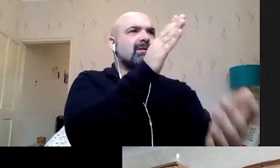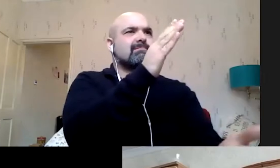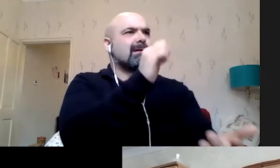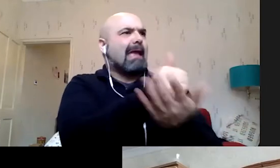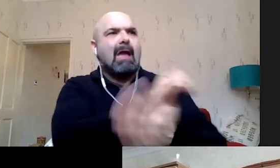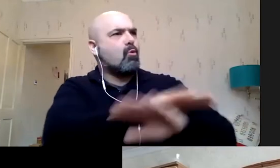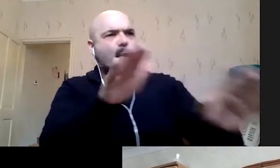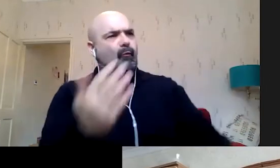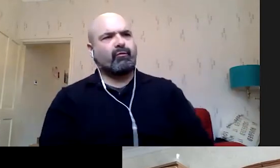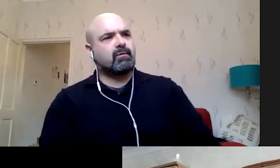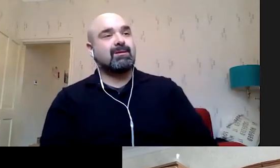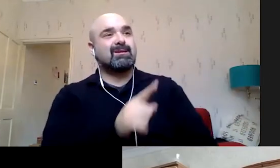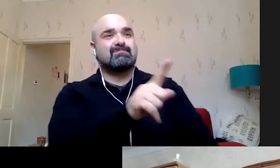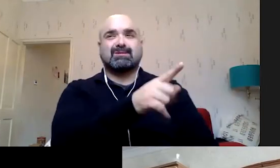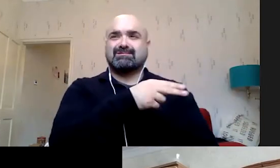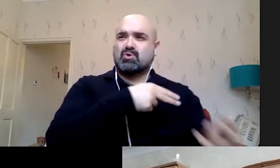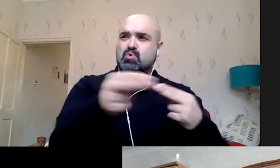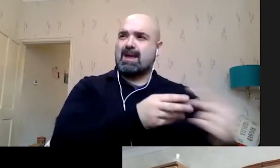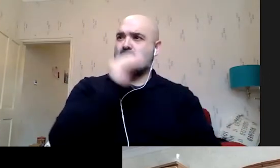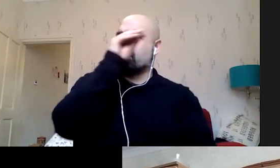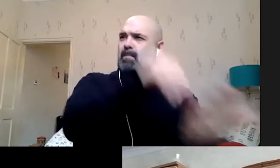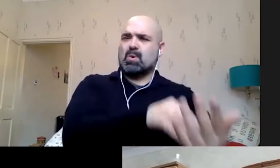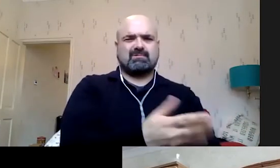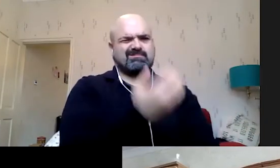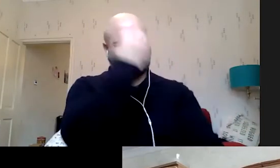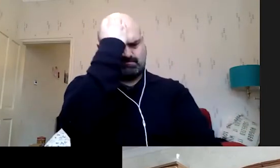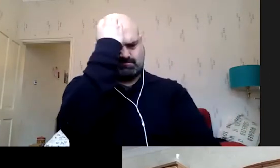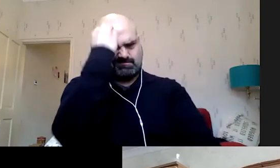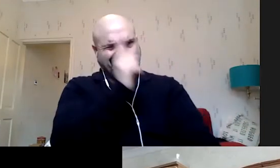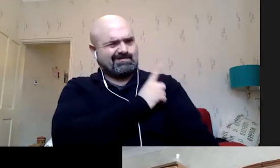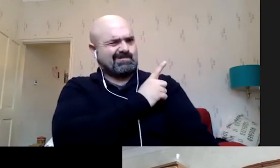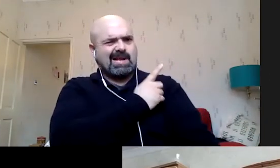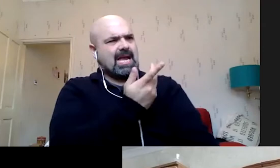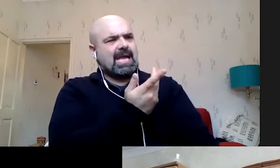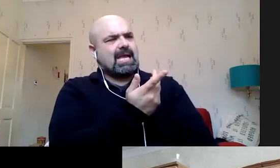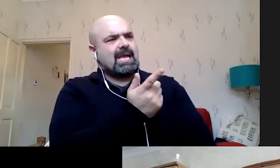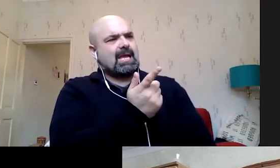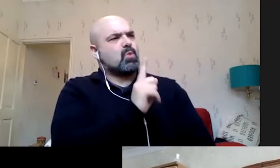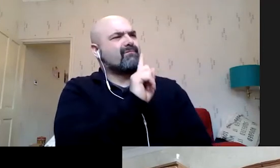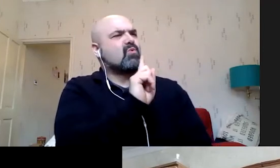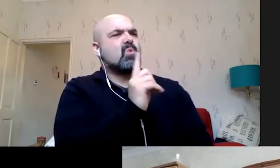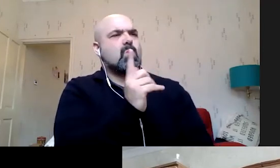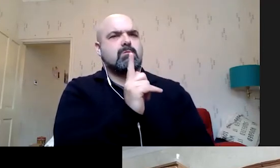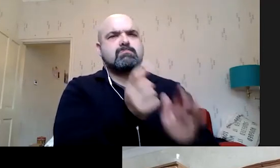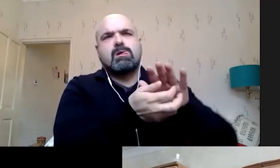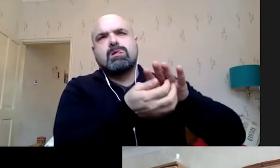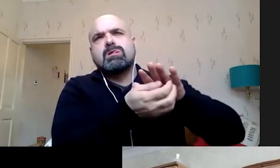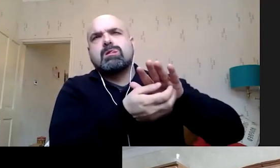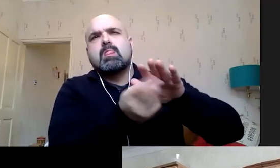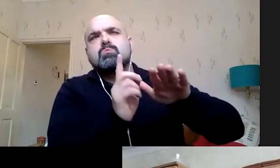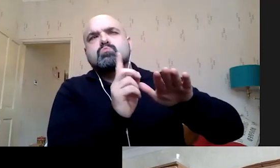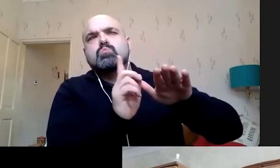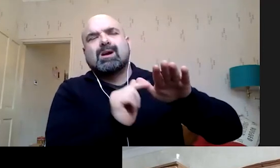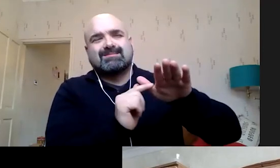or not, but they've referenced that they are. And you think, yeah, there's something still slightly unhealthy, I